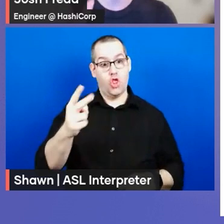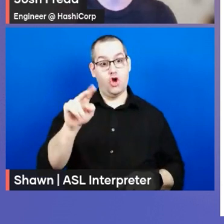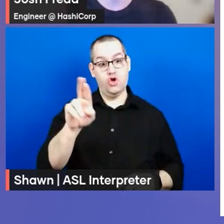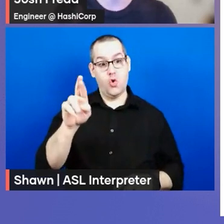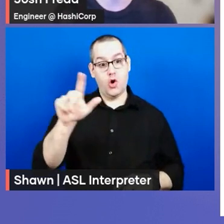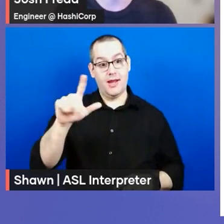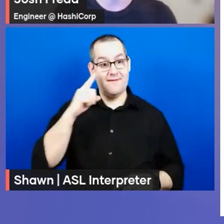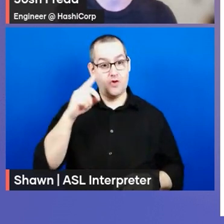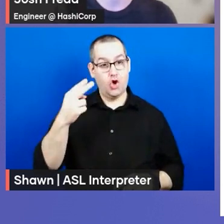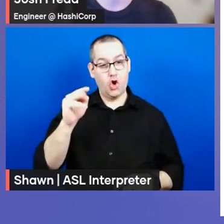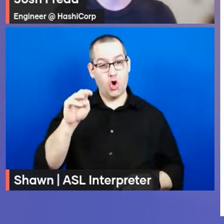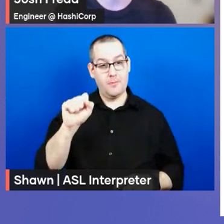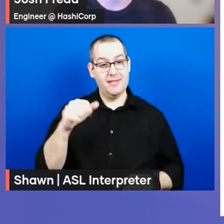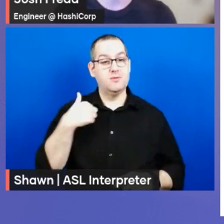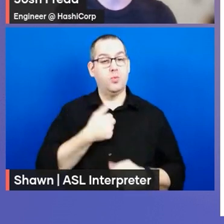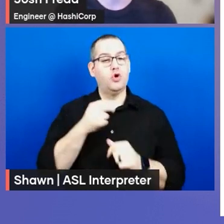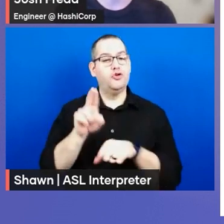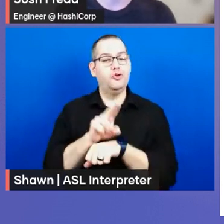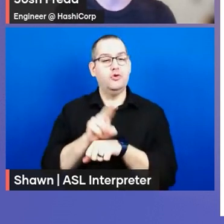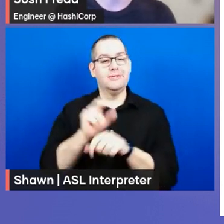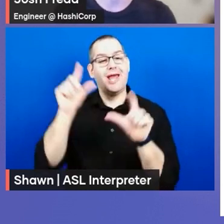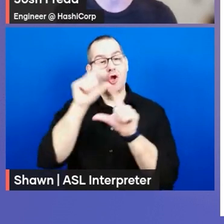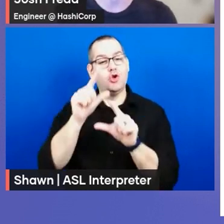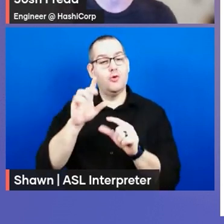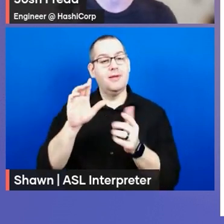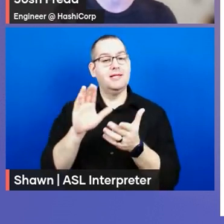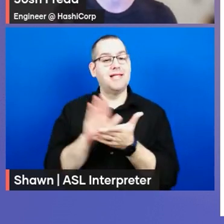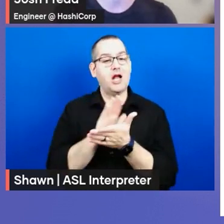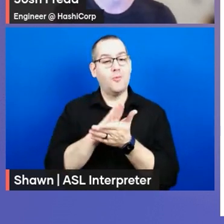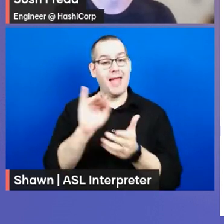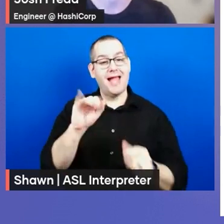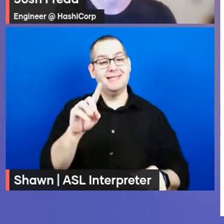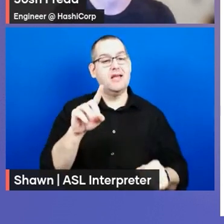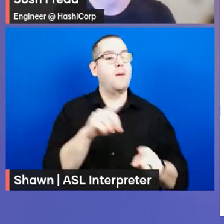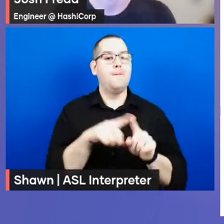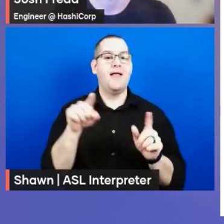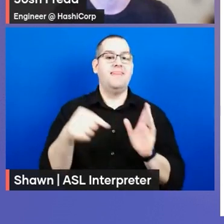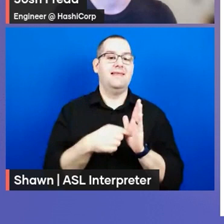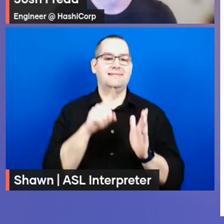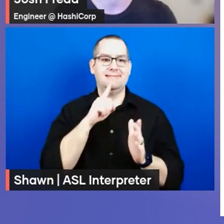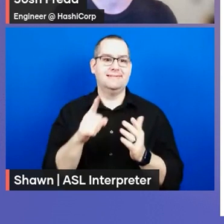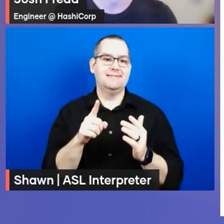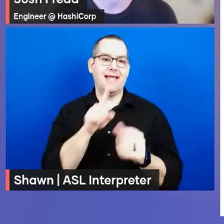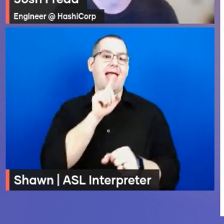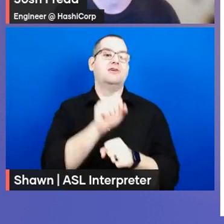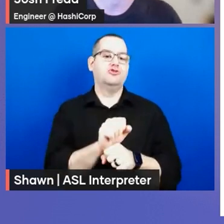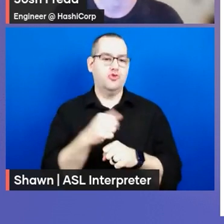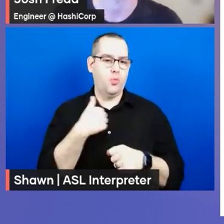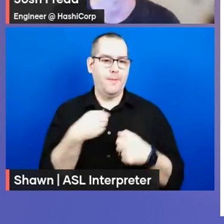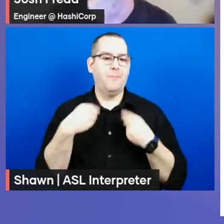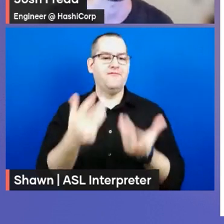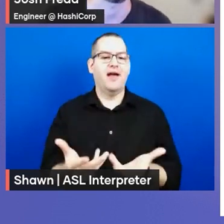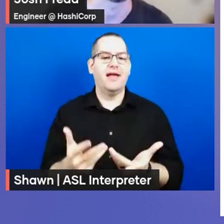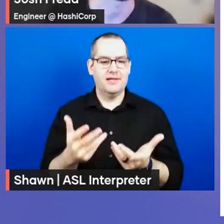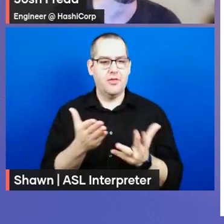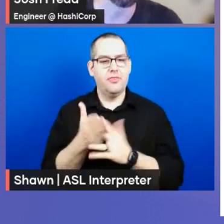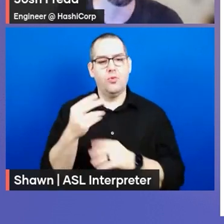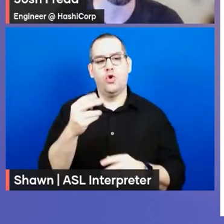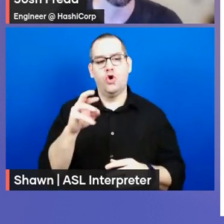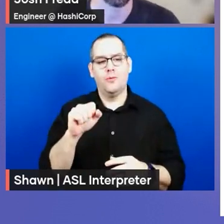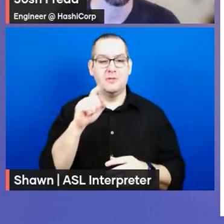Hermes, we're using the Google document IDs, but this is actually we provide that through Hermes. It's pretty